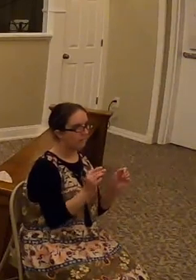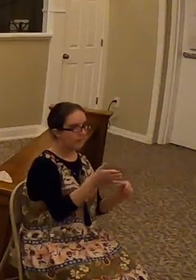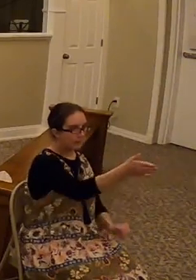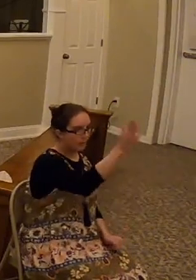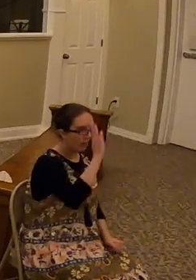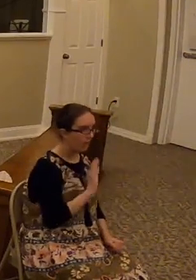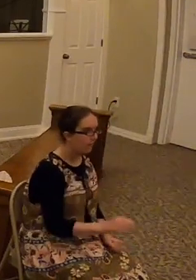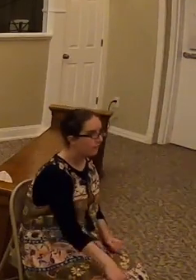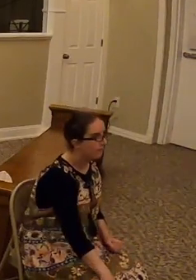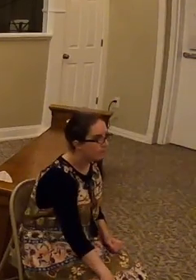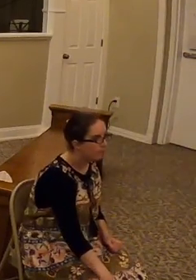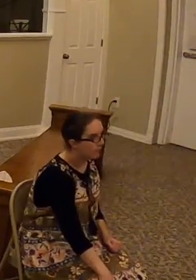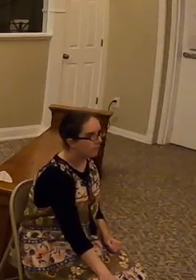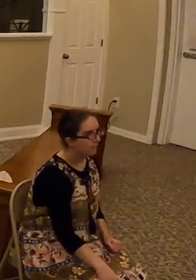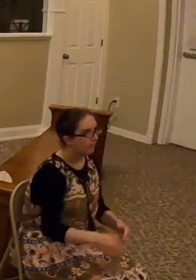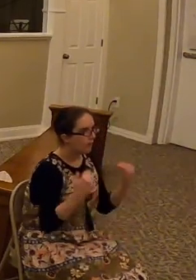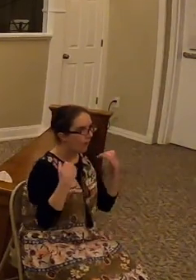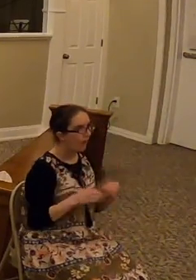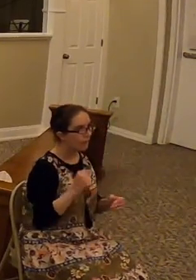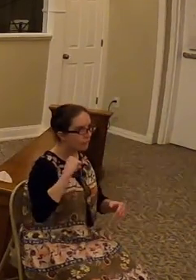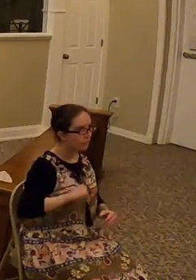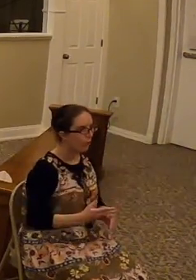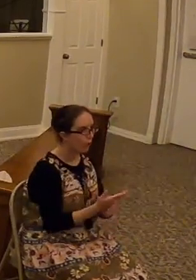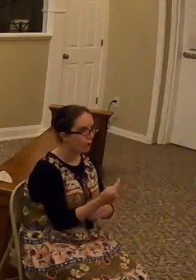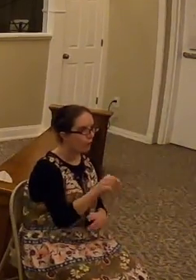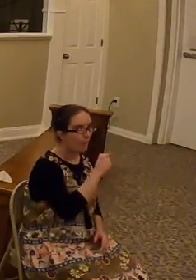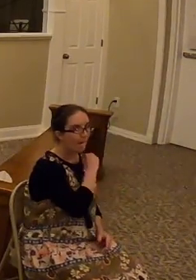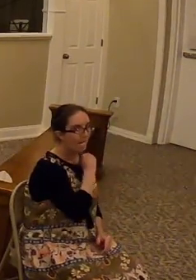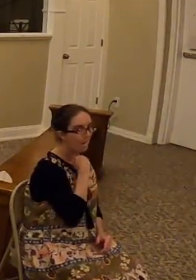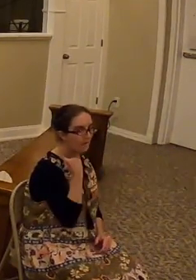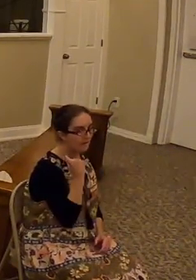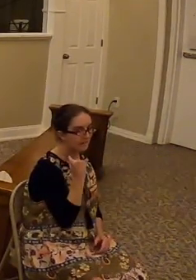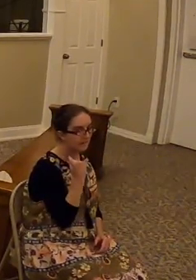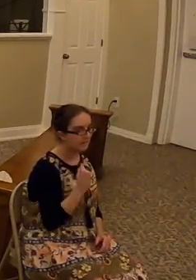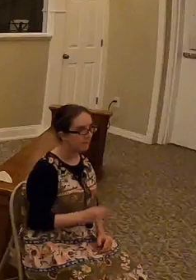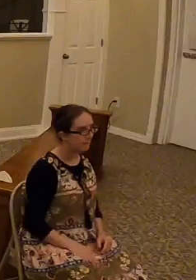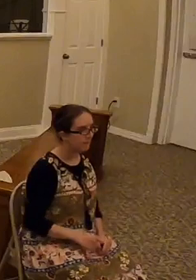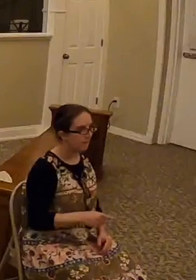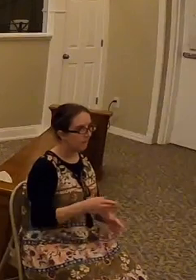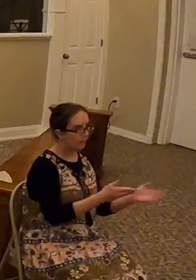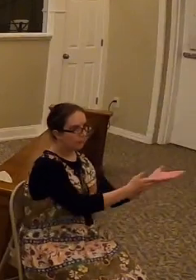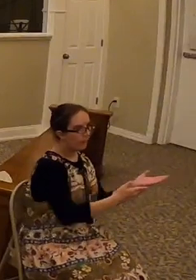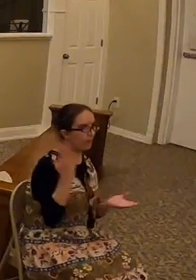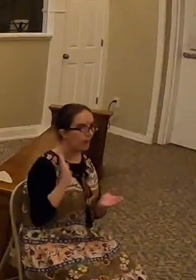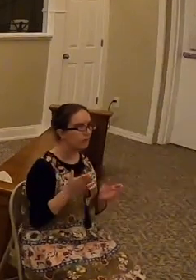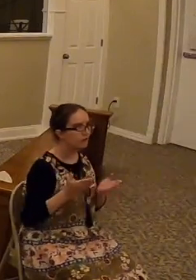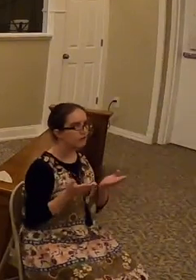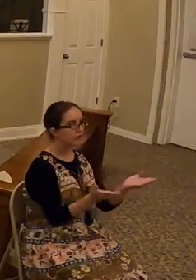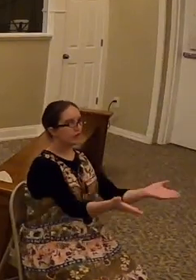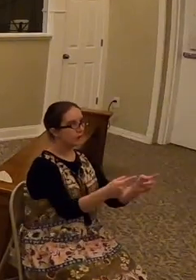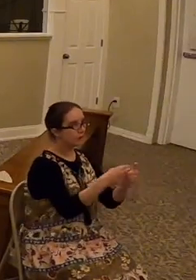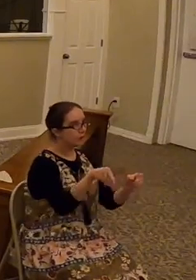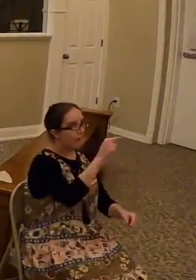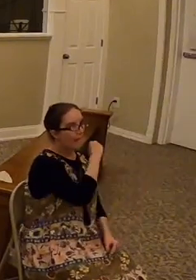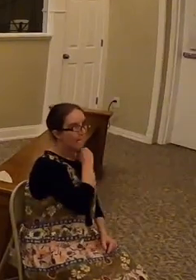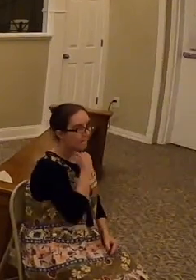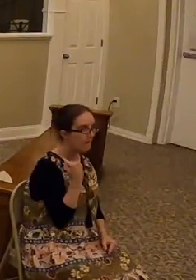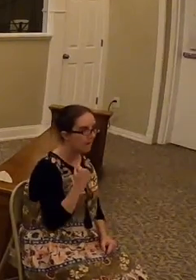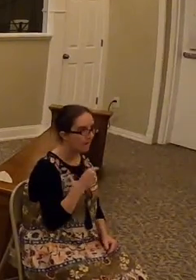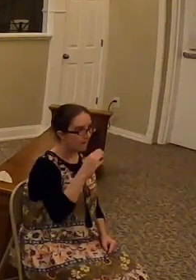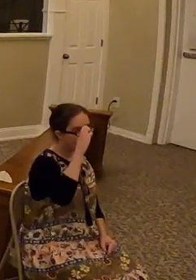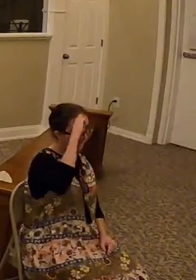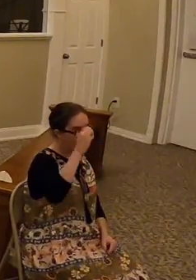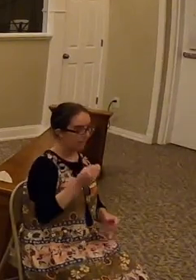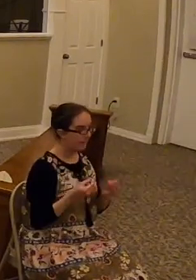God. Right. You had to go through the priest. Right. You brought your sacrifice to the priest.